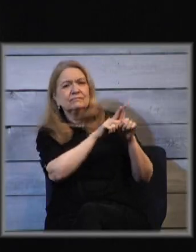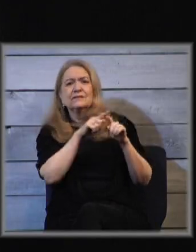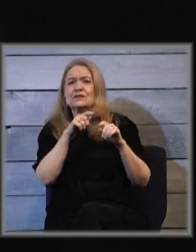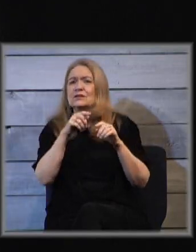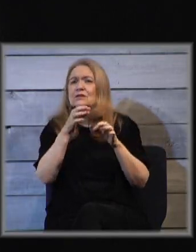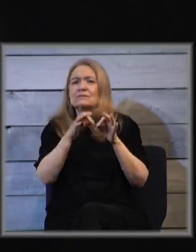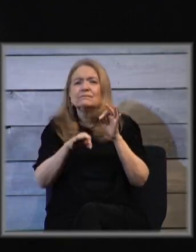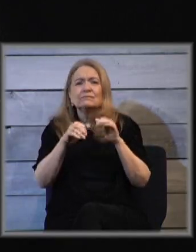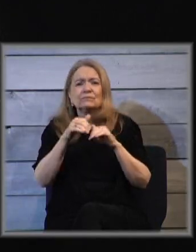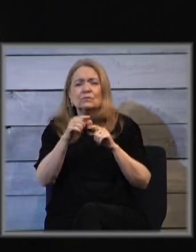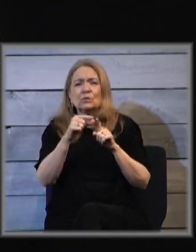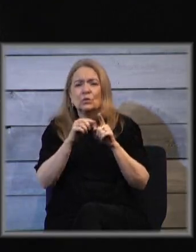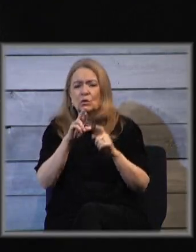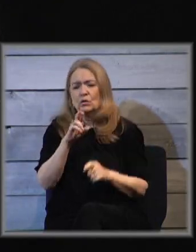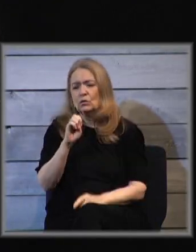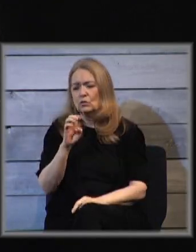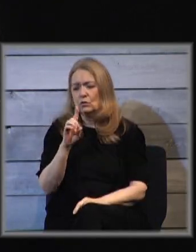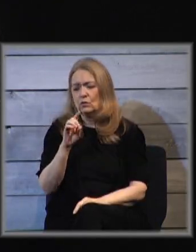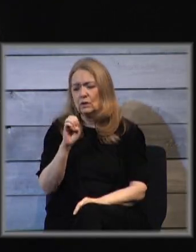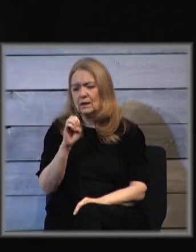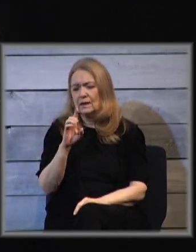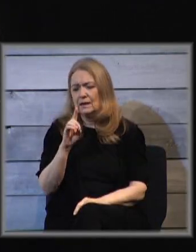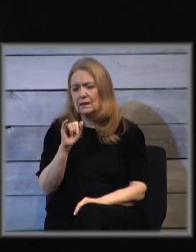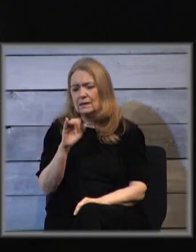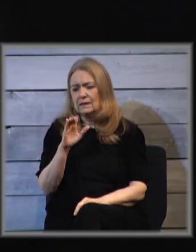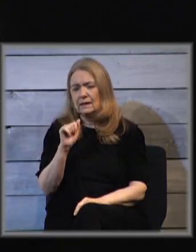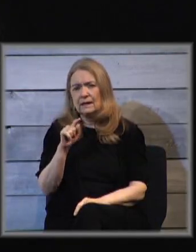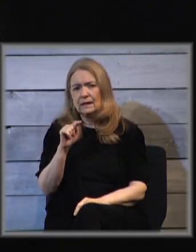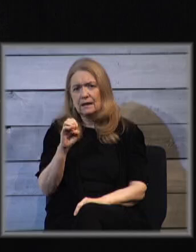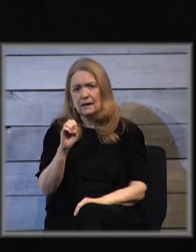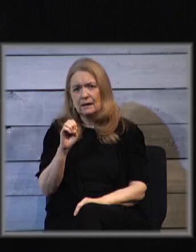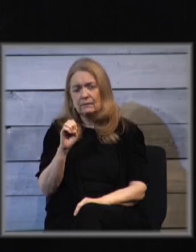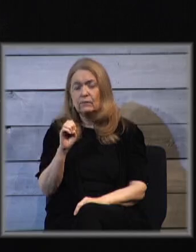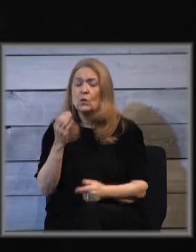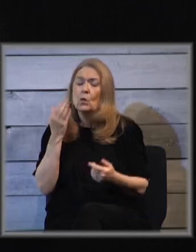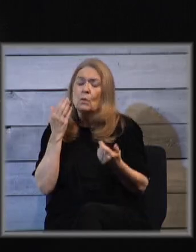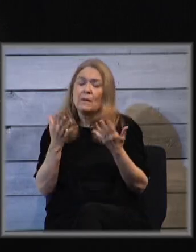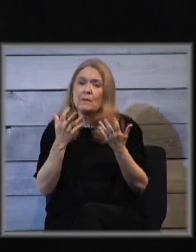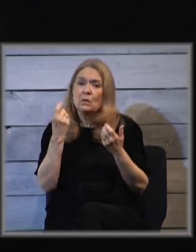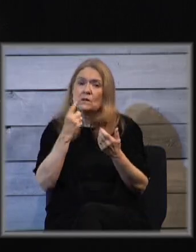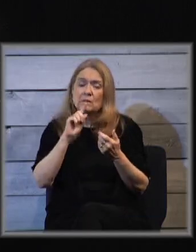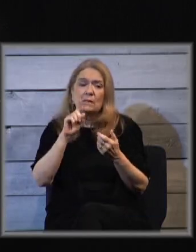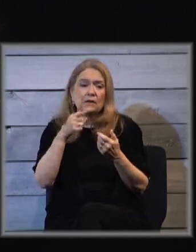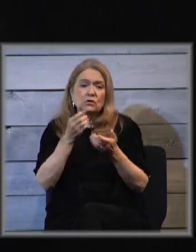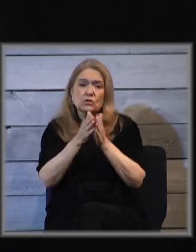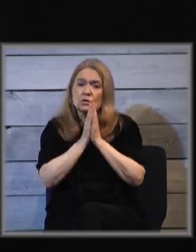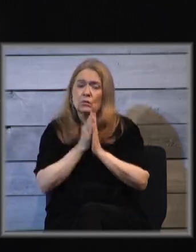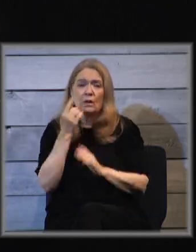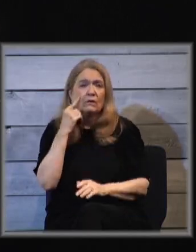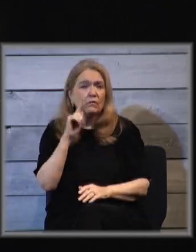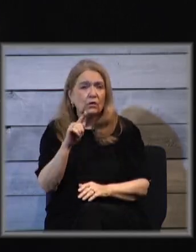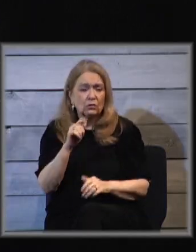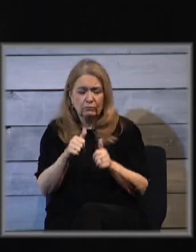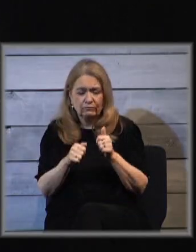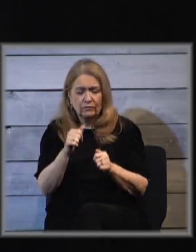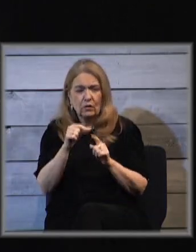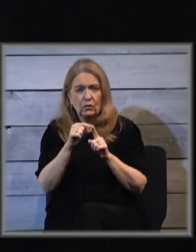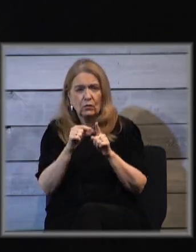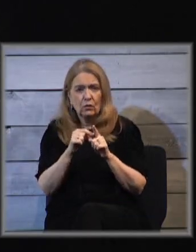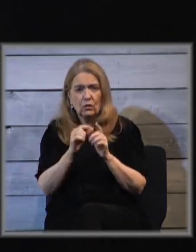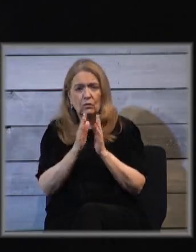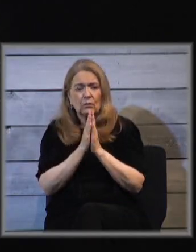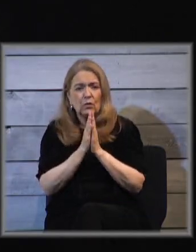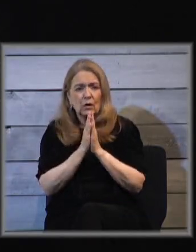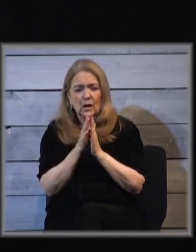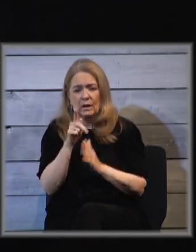Or you need someone to pray with you, to pray for you, simply send the word pray. And with each of those,